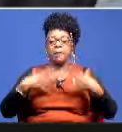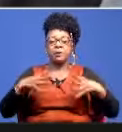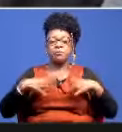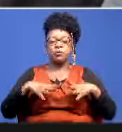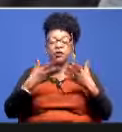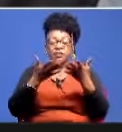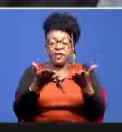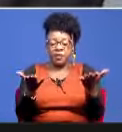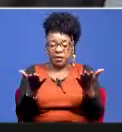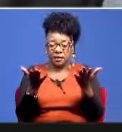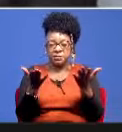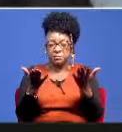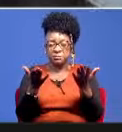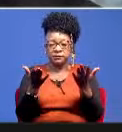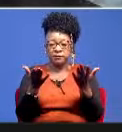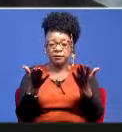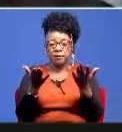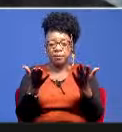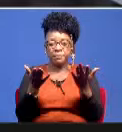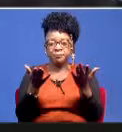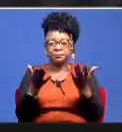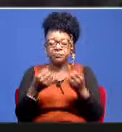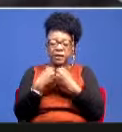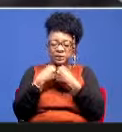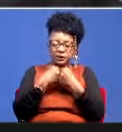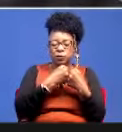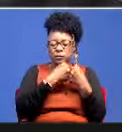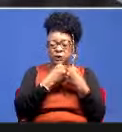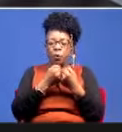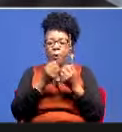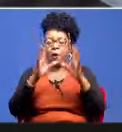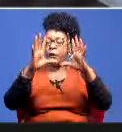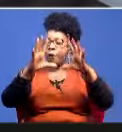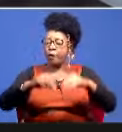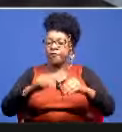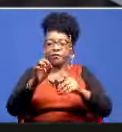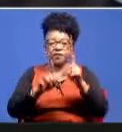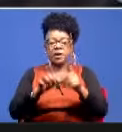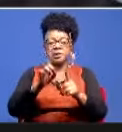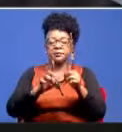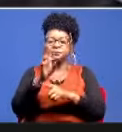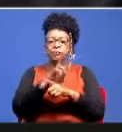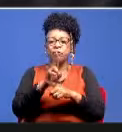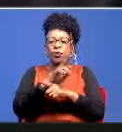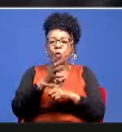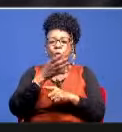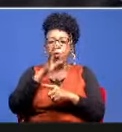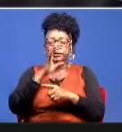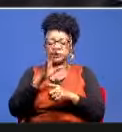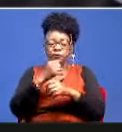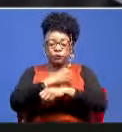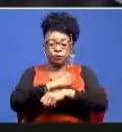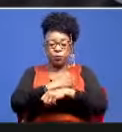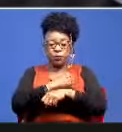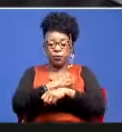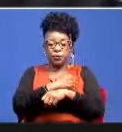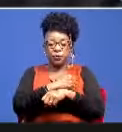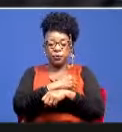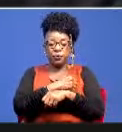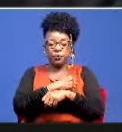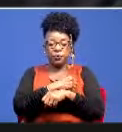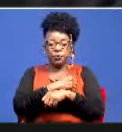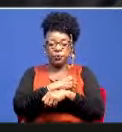washafika waking'ang'ana kuzima hiyo moto wakitumia maji ya hiyo tu shule.